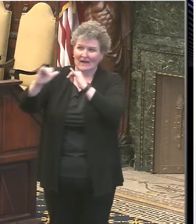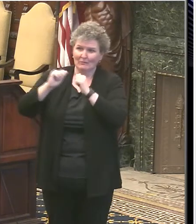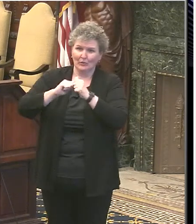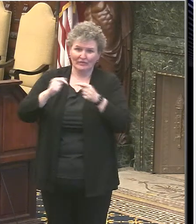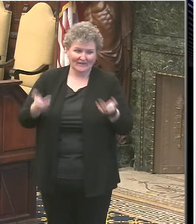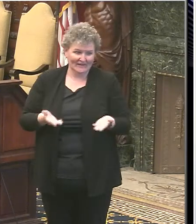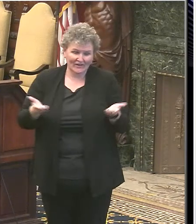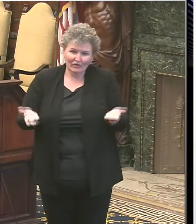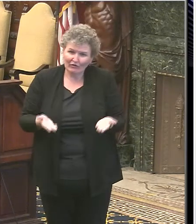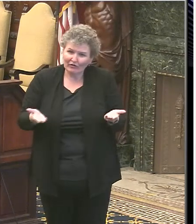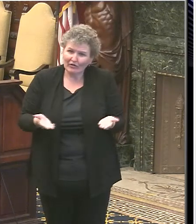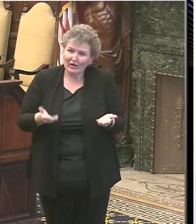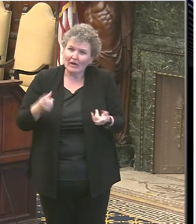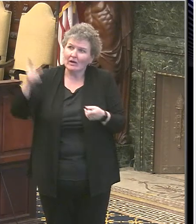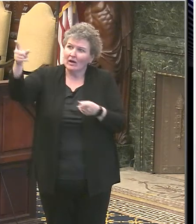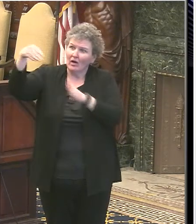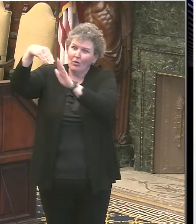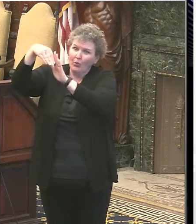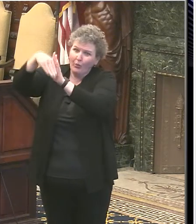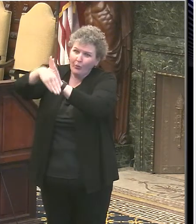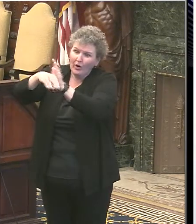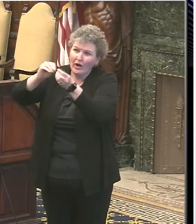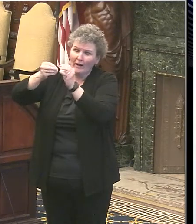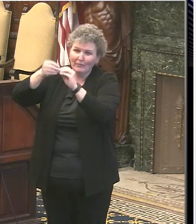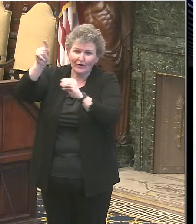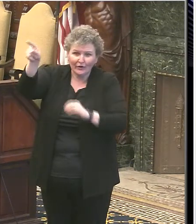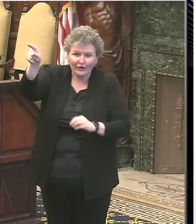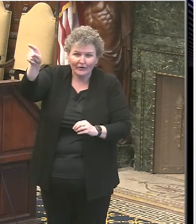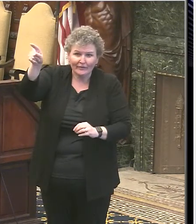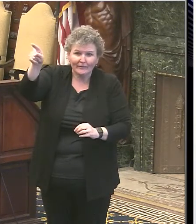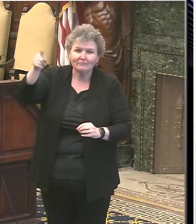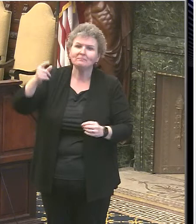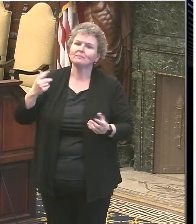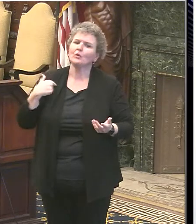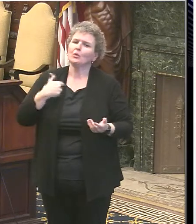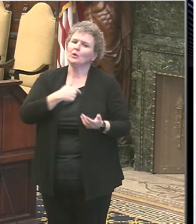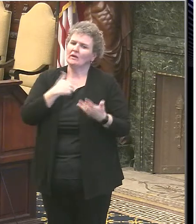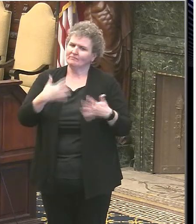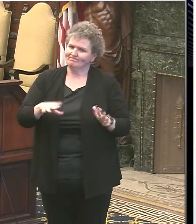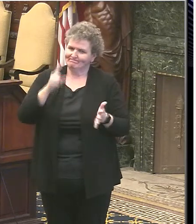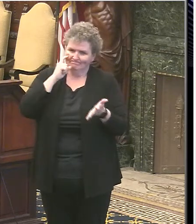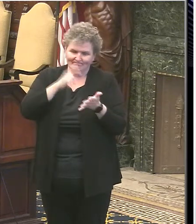their epidemics turned around quite quickly. And so we do think that this would be enough.